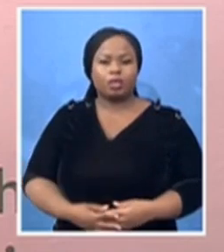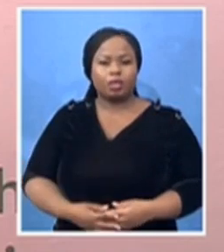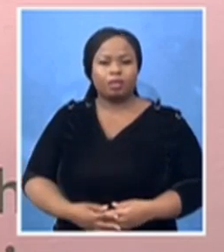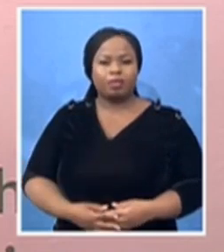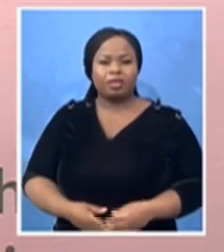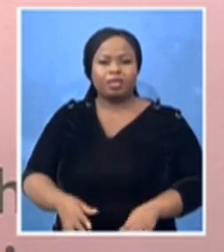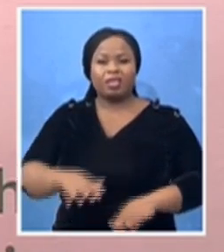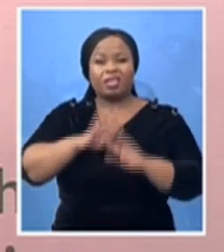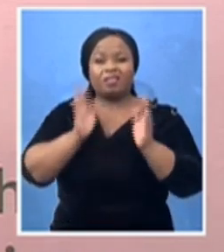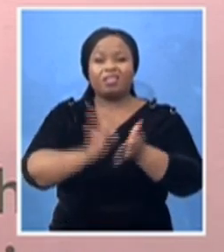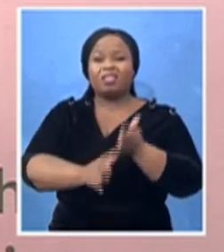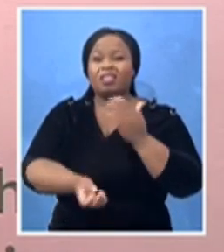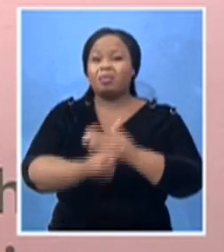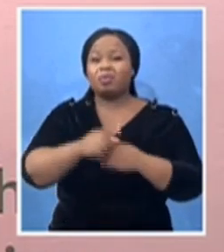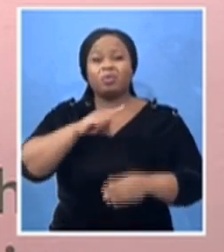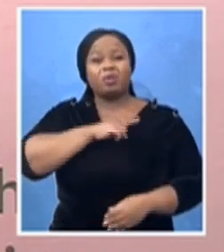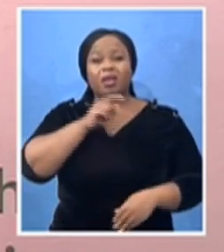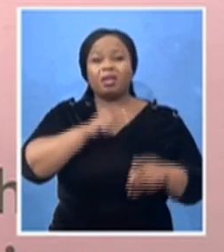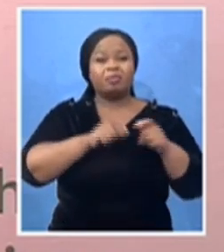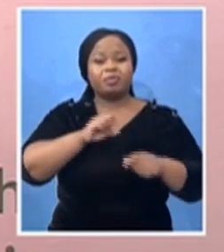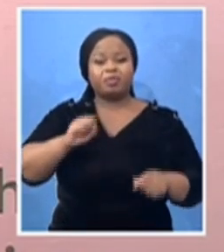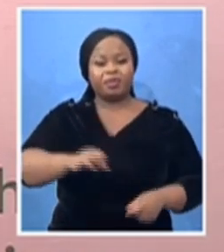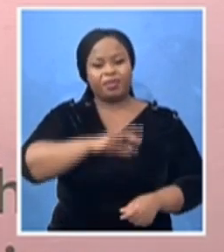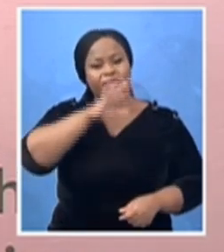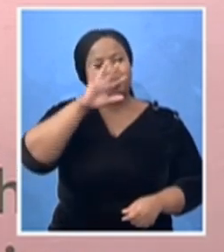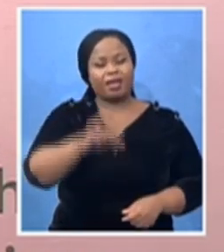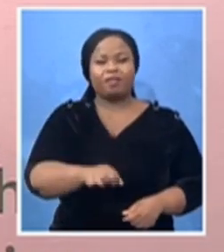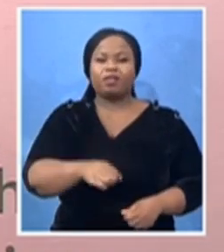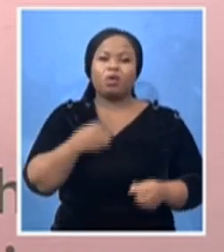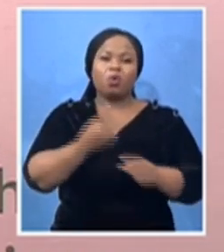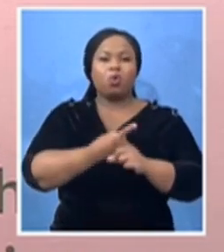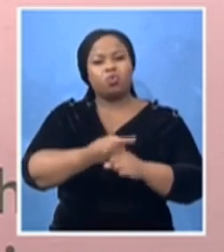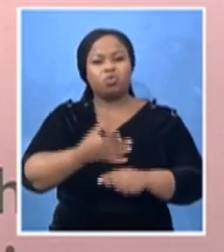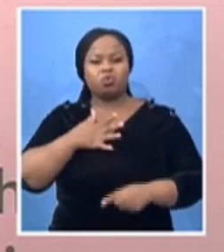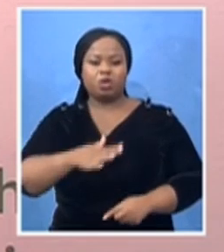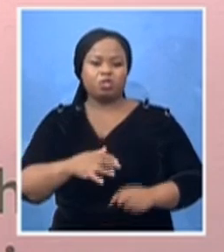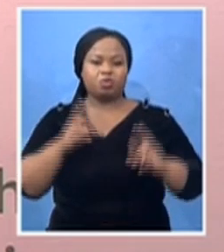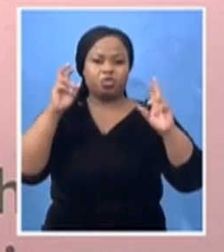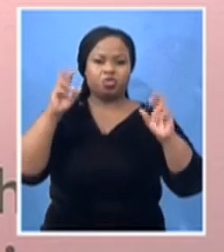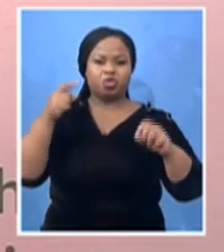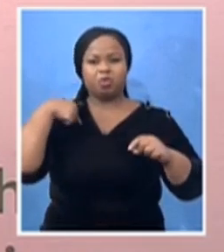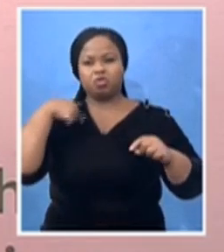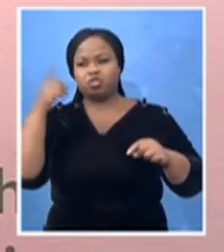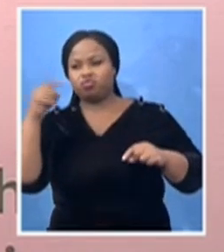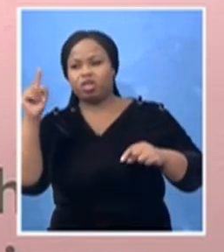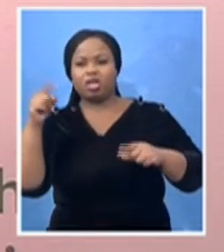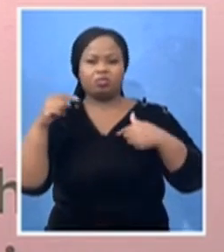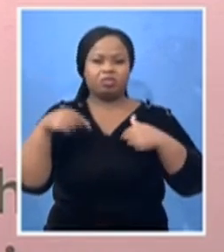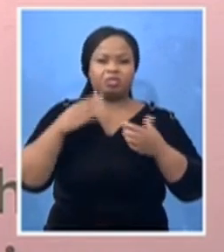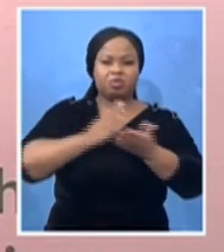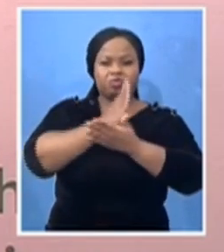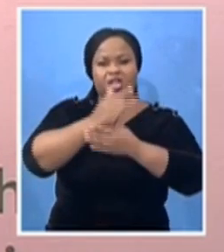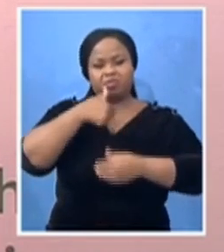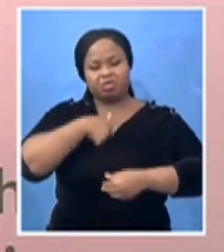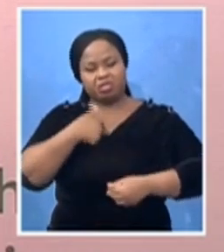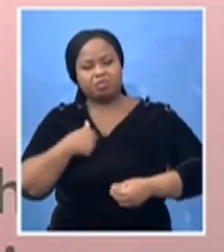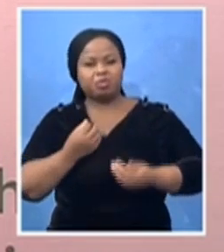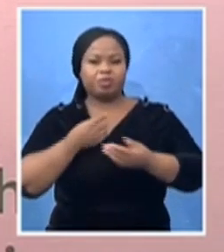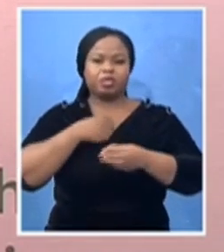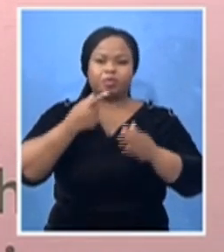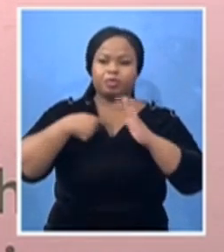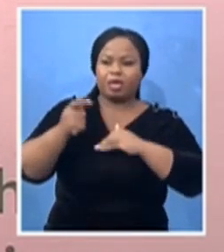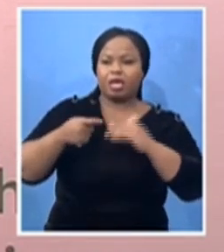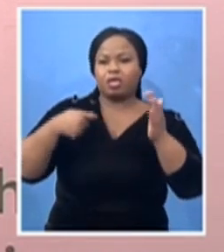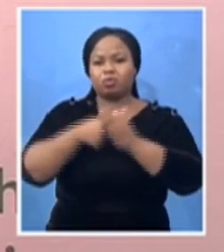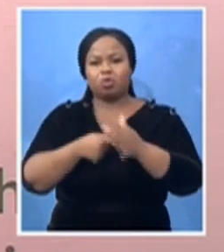in general, always wants to raise issues about this right to enjoy this, right to trade on this, and so on. And that's how the issues